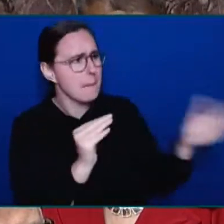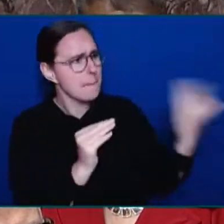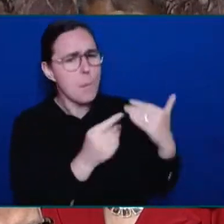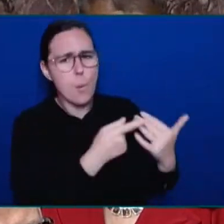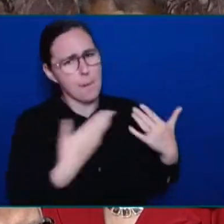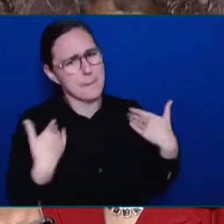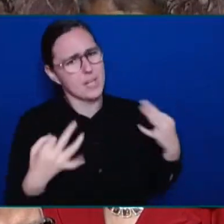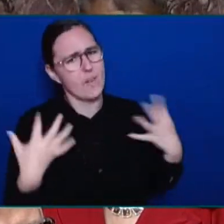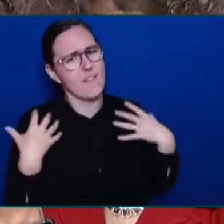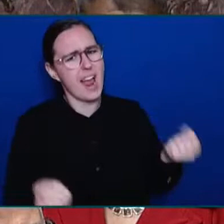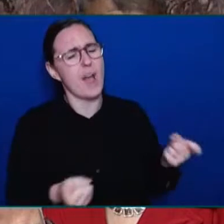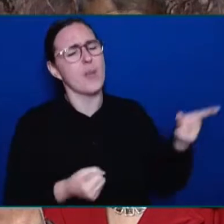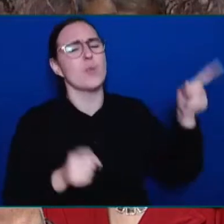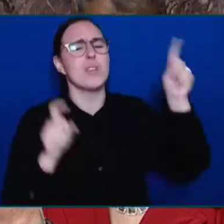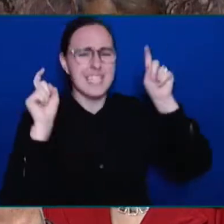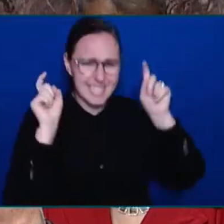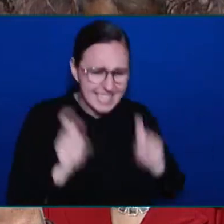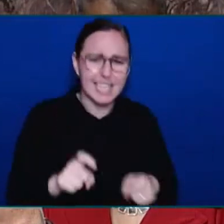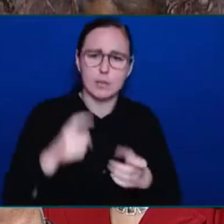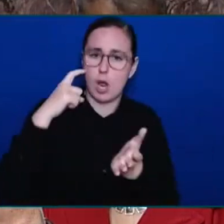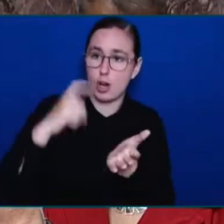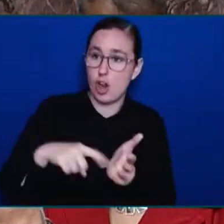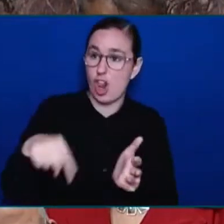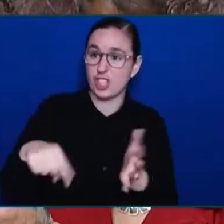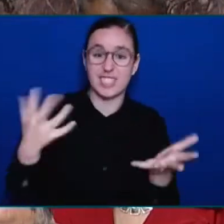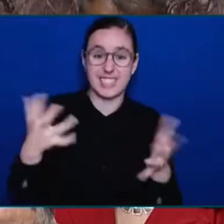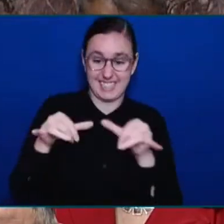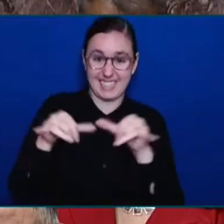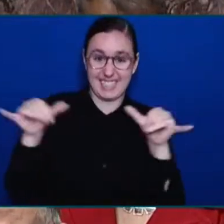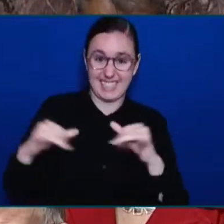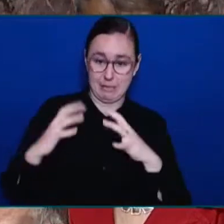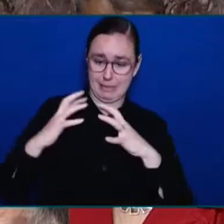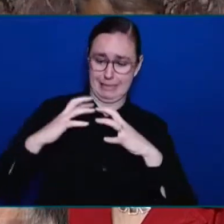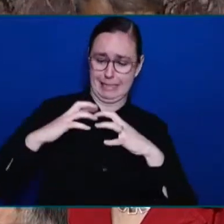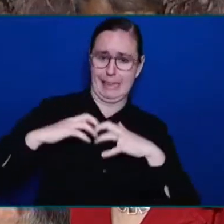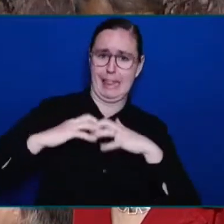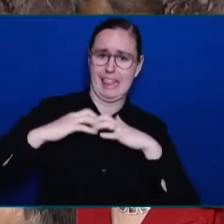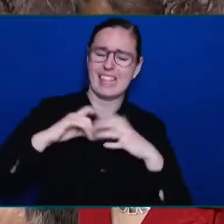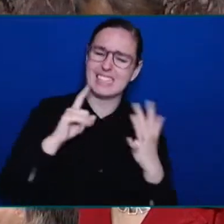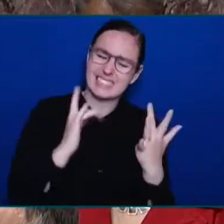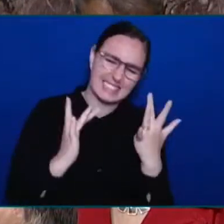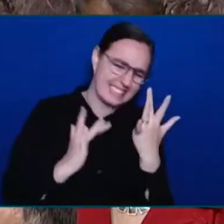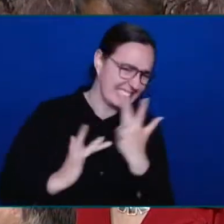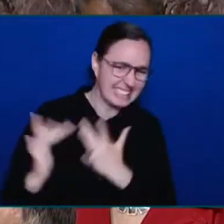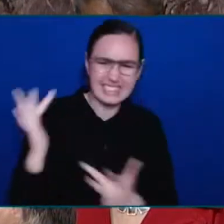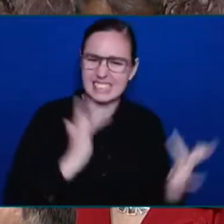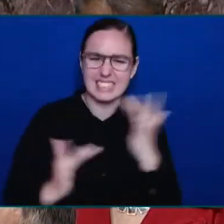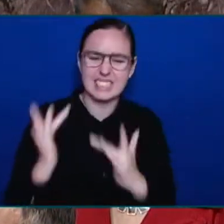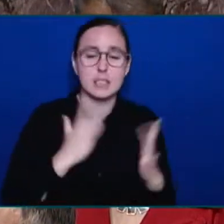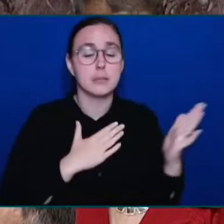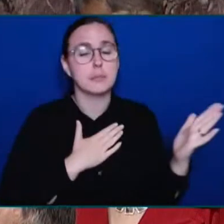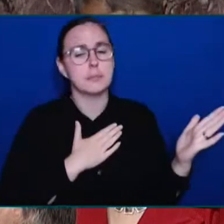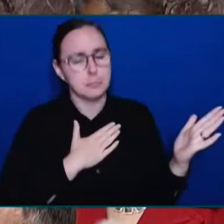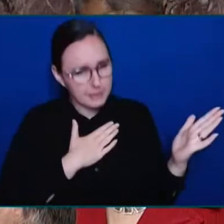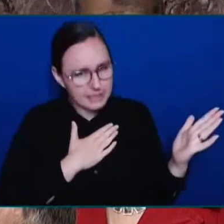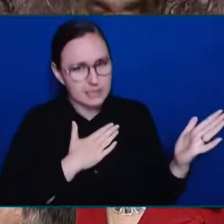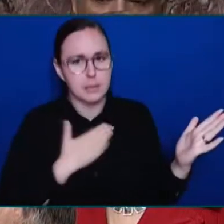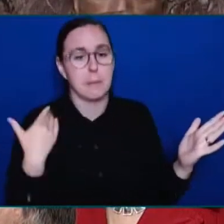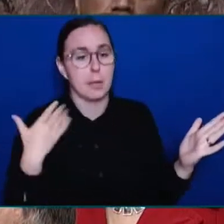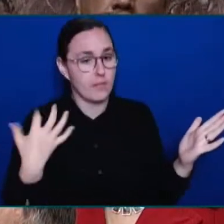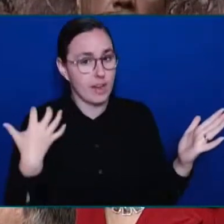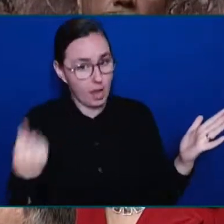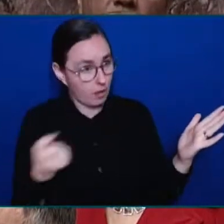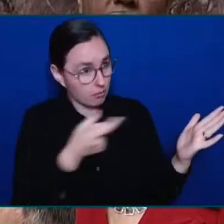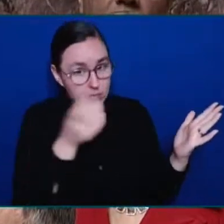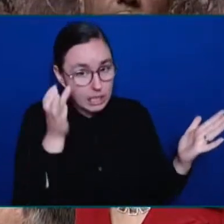collapse. So to the Minister of Health, will he listen to British Columbians who are crying out for this government to take